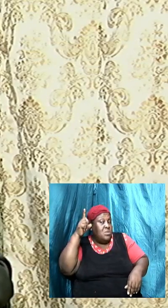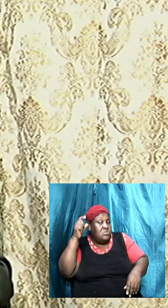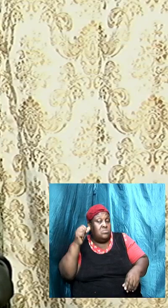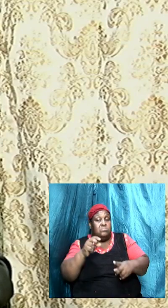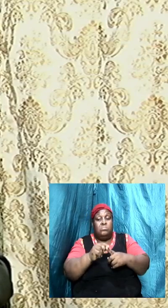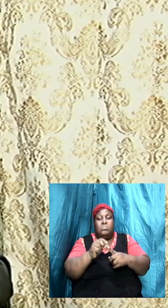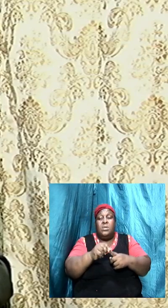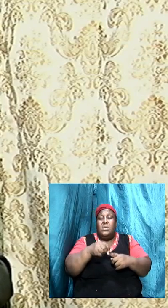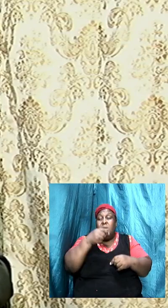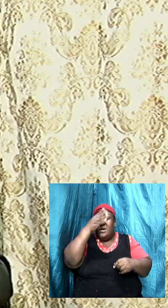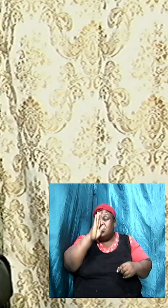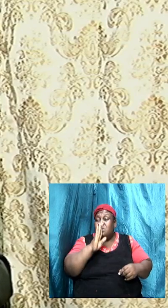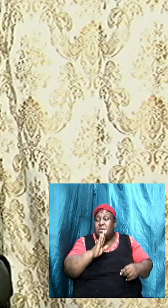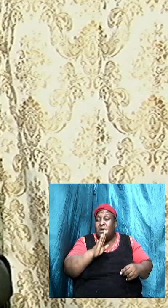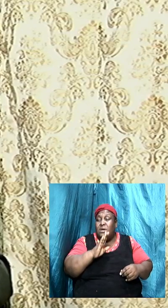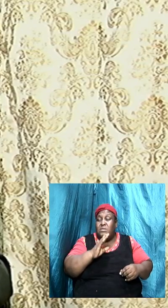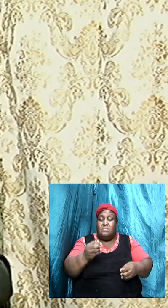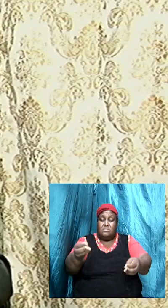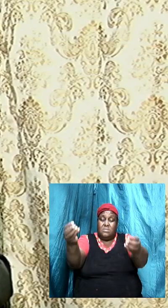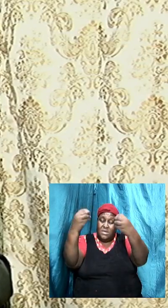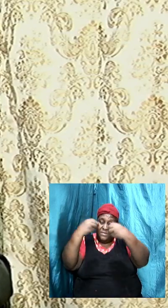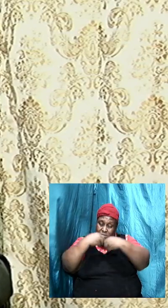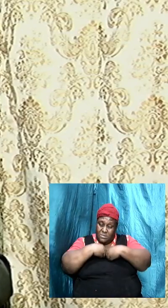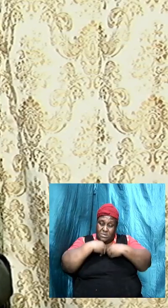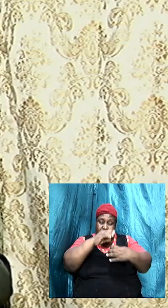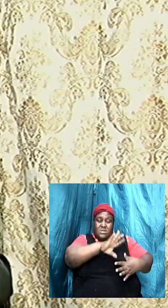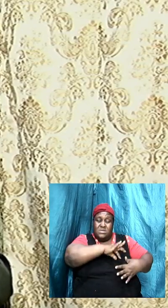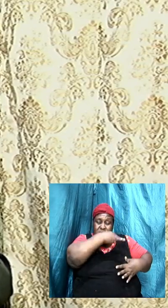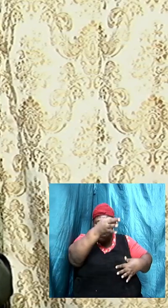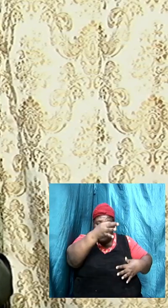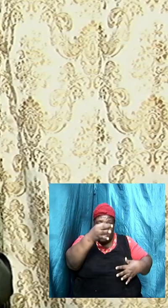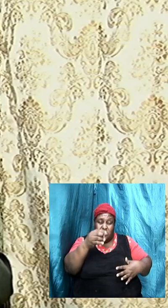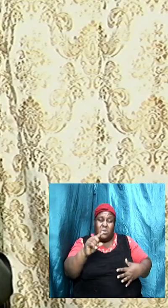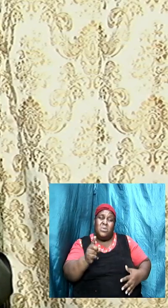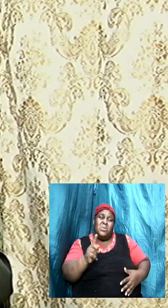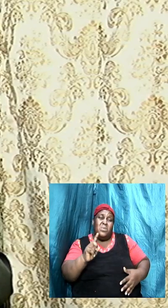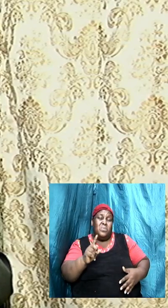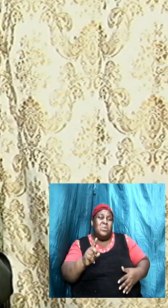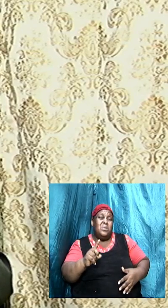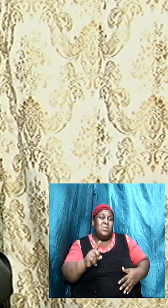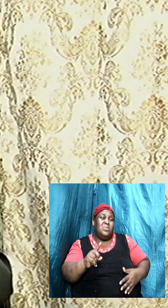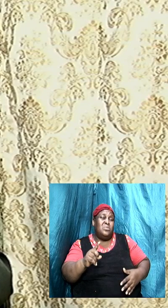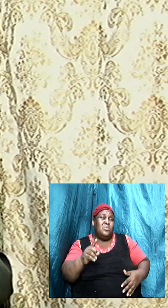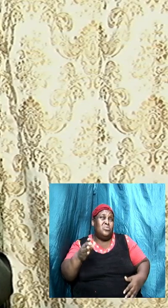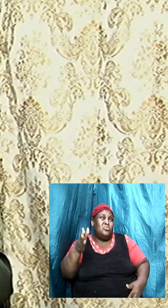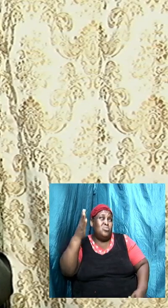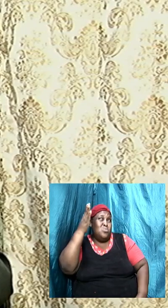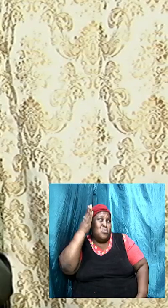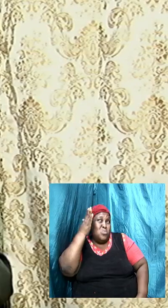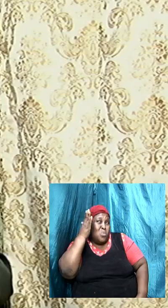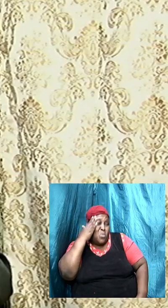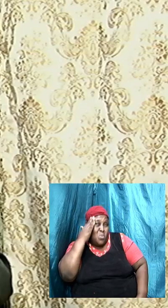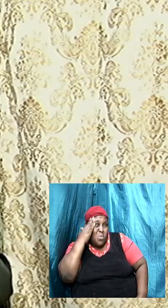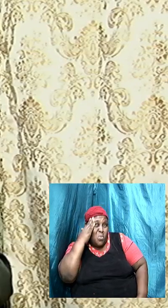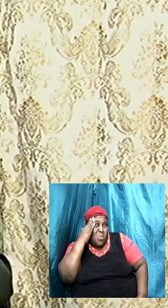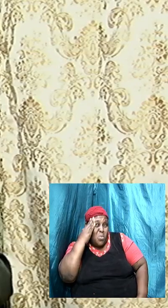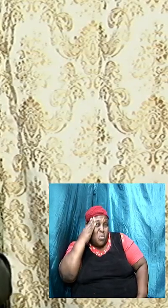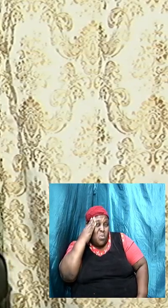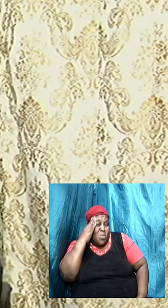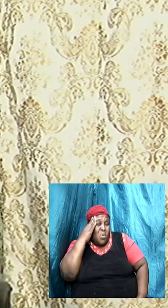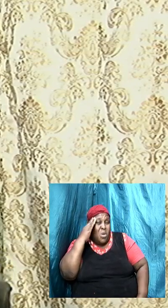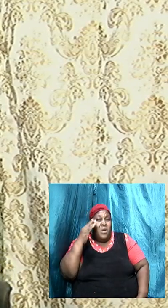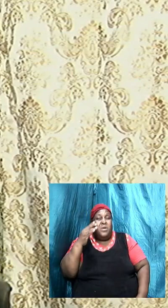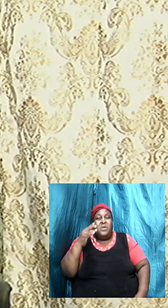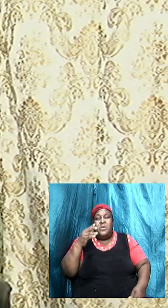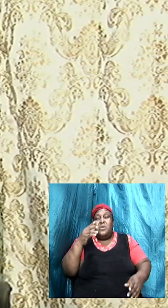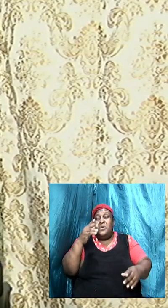because God has given us the spirit where we can discern. God has given us the word where we